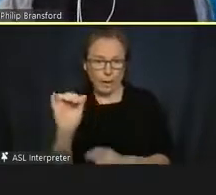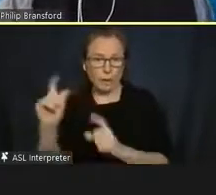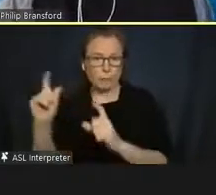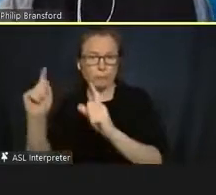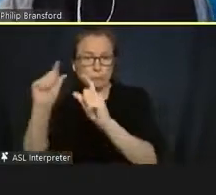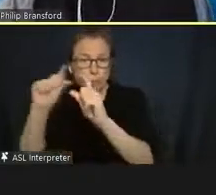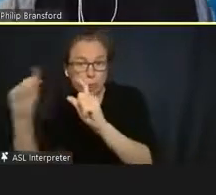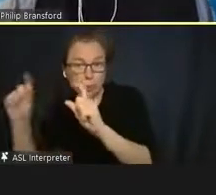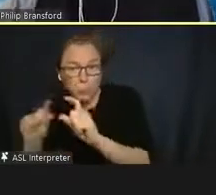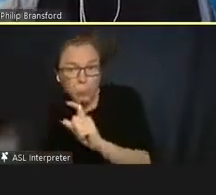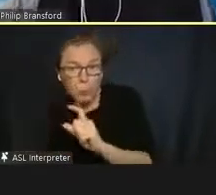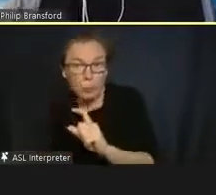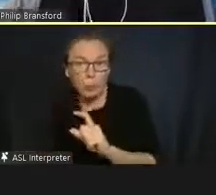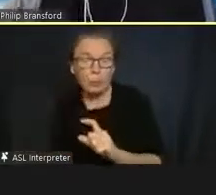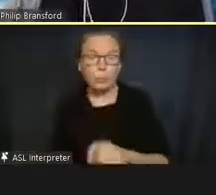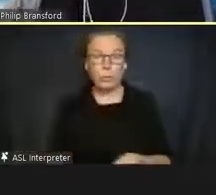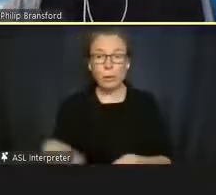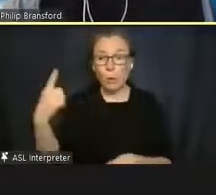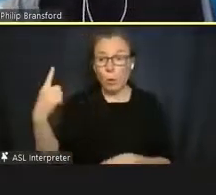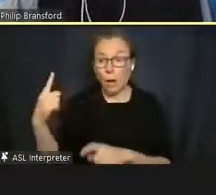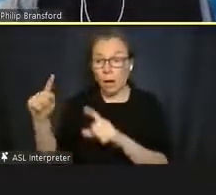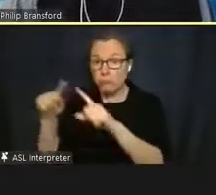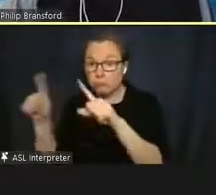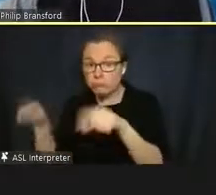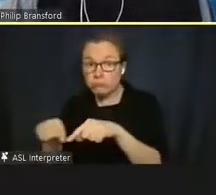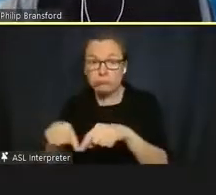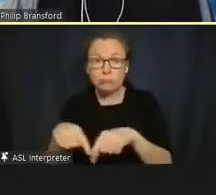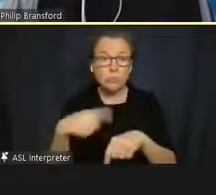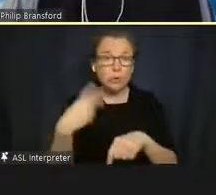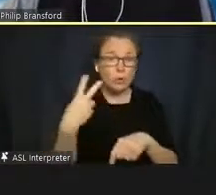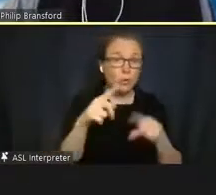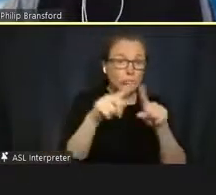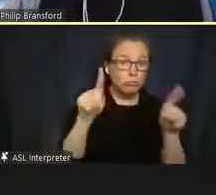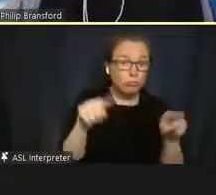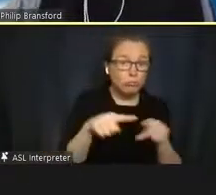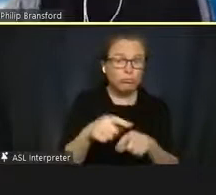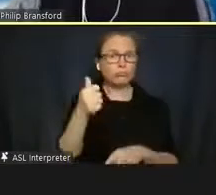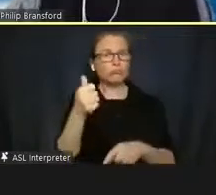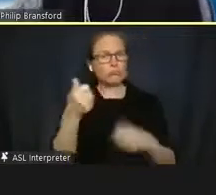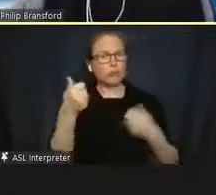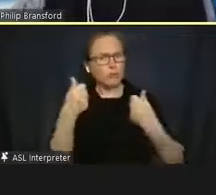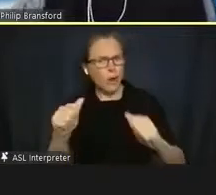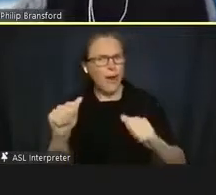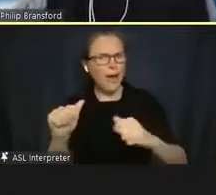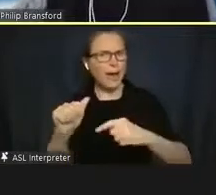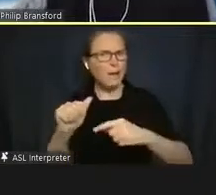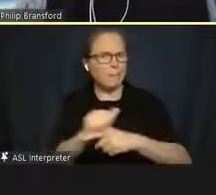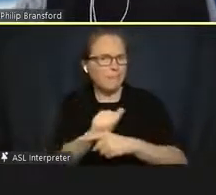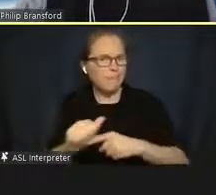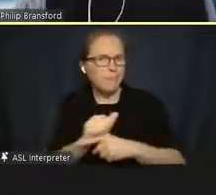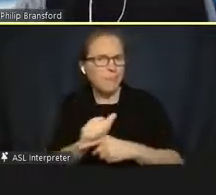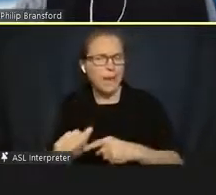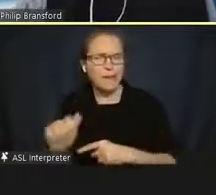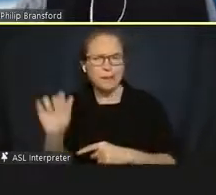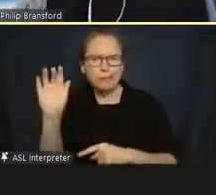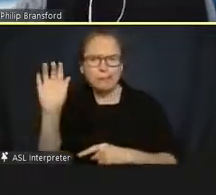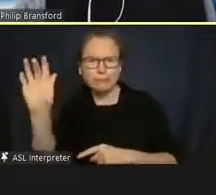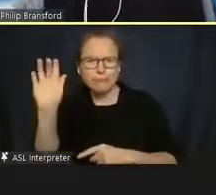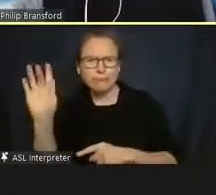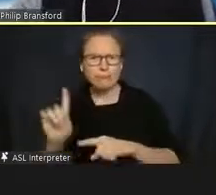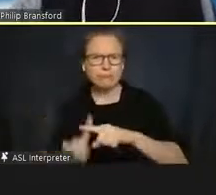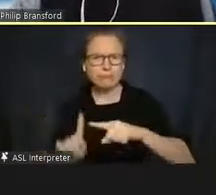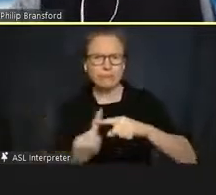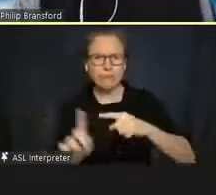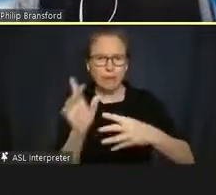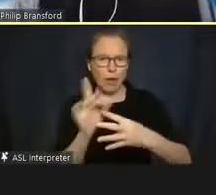breakout rooms, you might try that feature as well. so you can see the person that you want